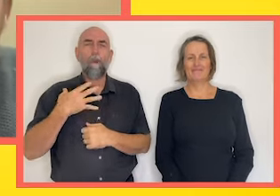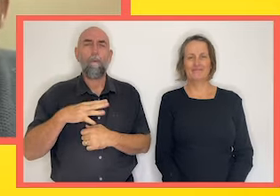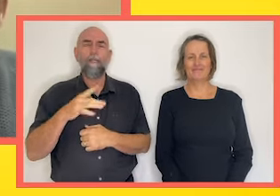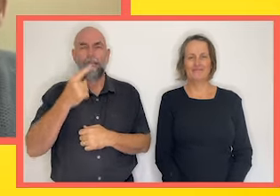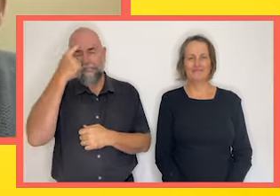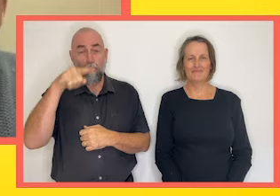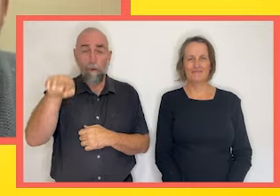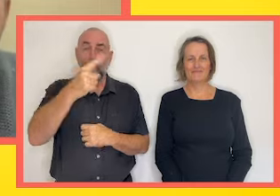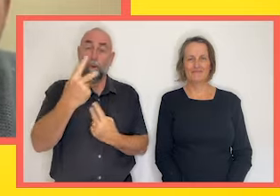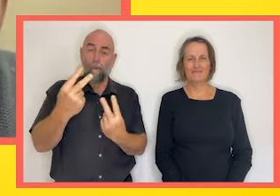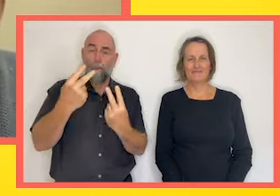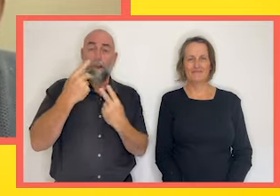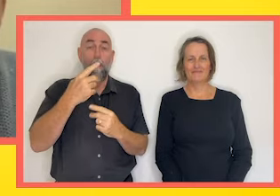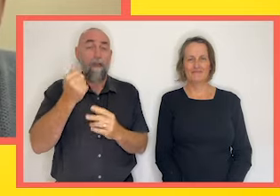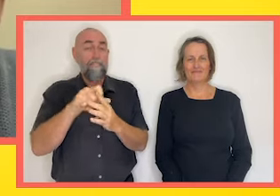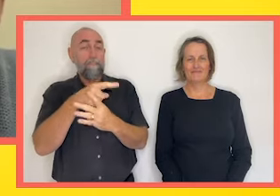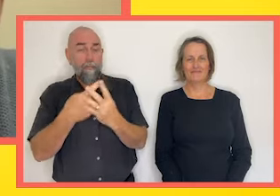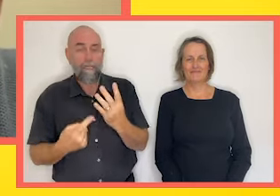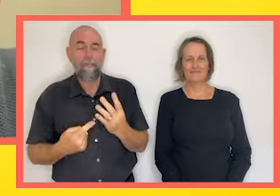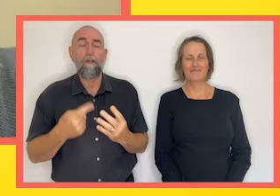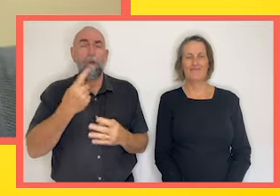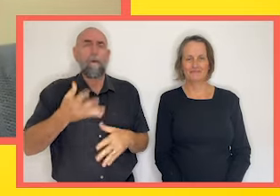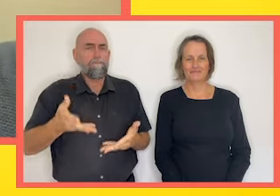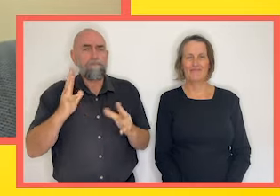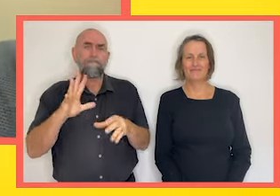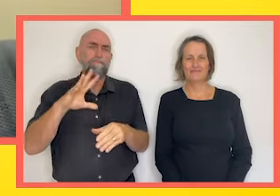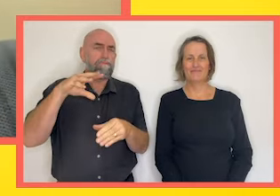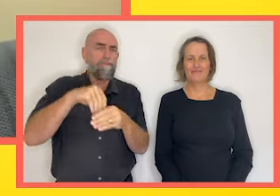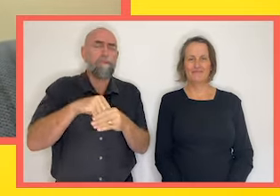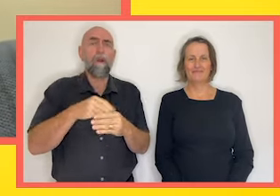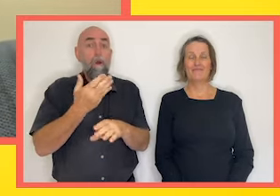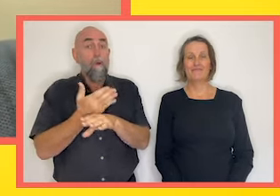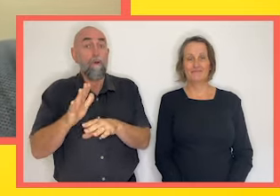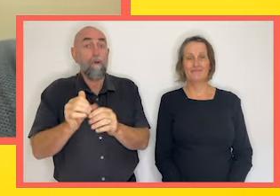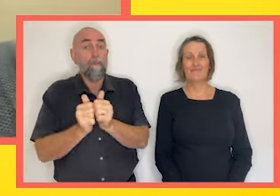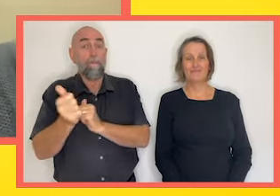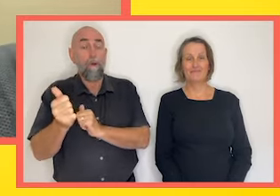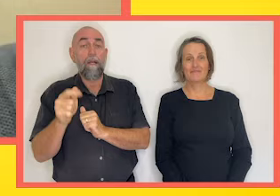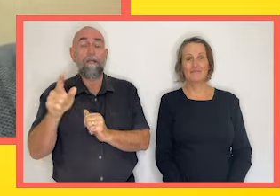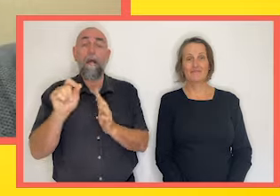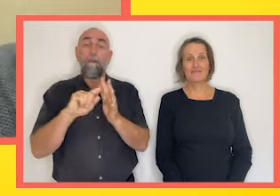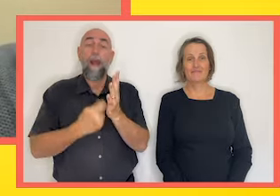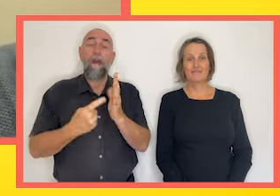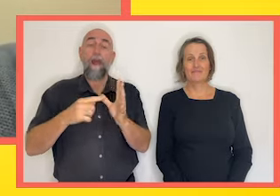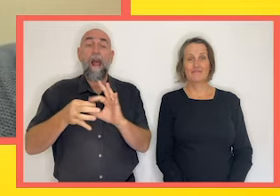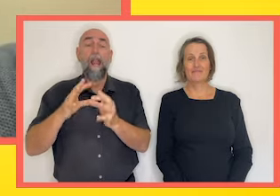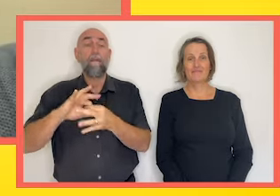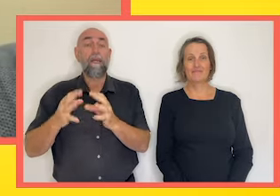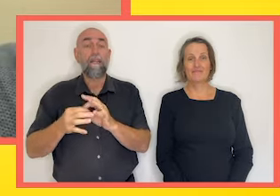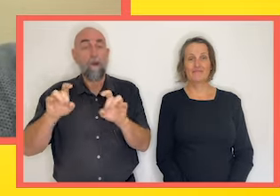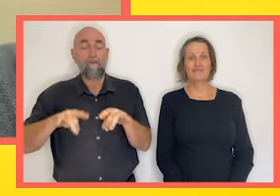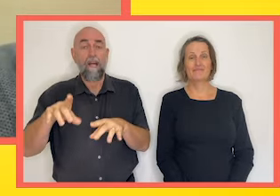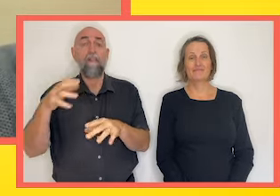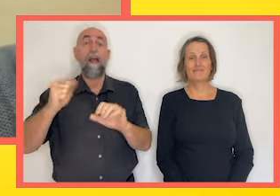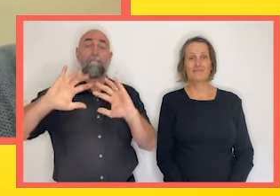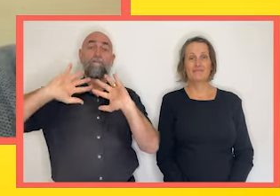You Little Ripper audience, those with disabilities who would like to participate in a new sport. Paralympics Australia are hosting a volleyball camp. It's